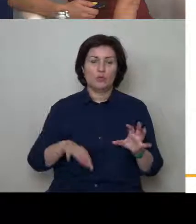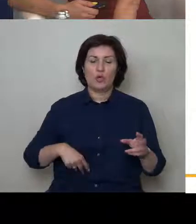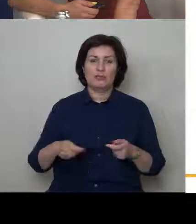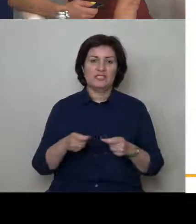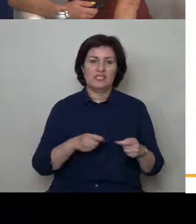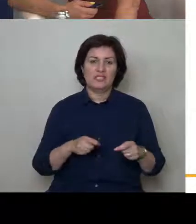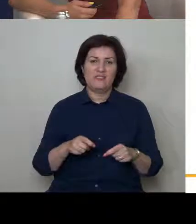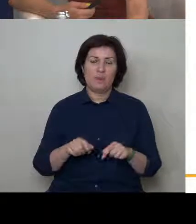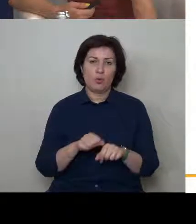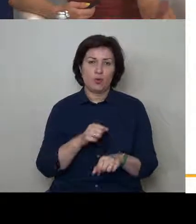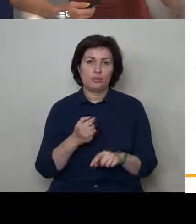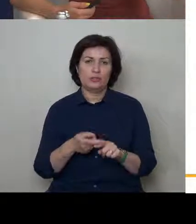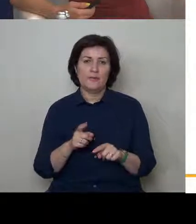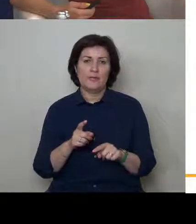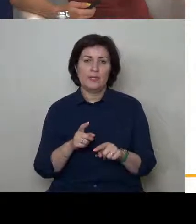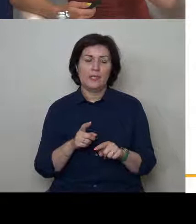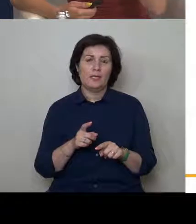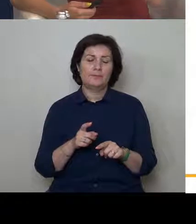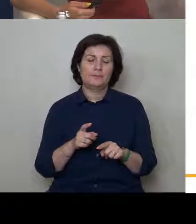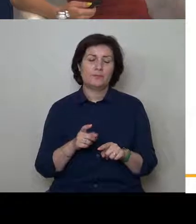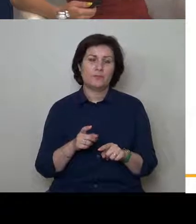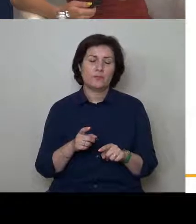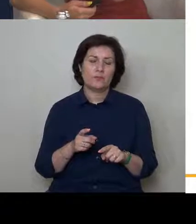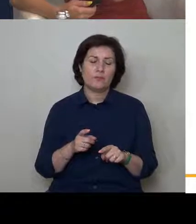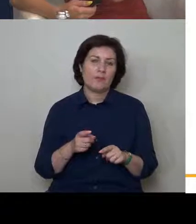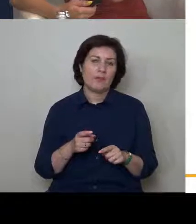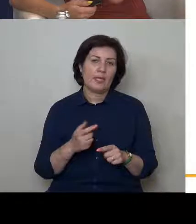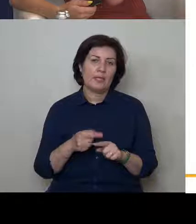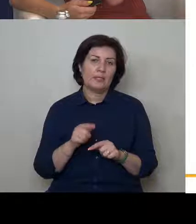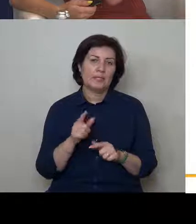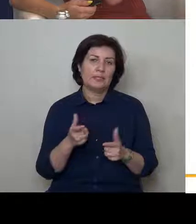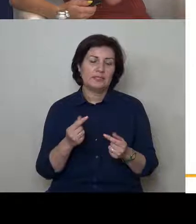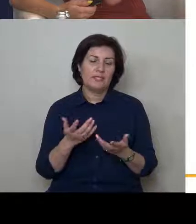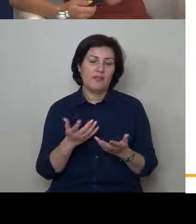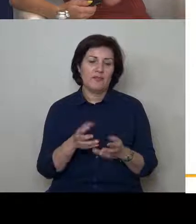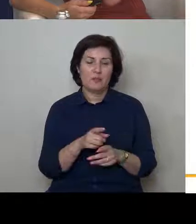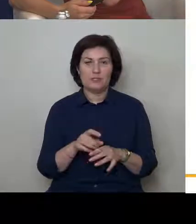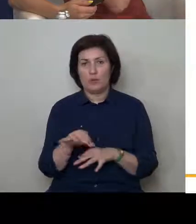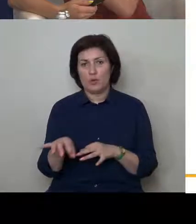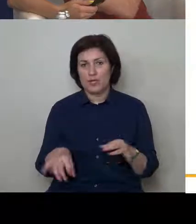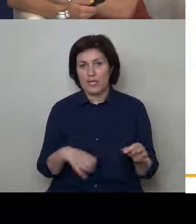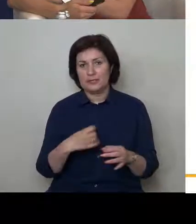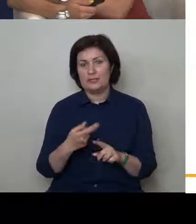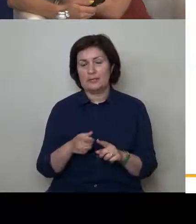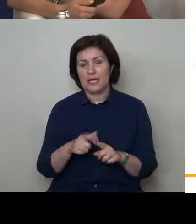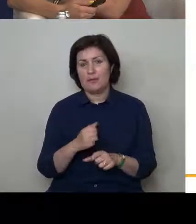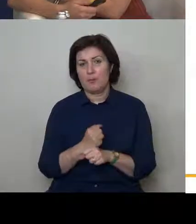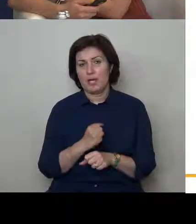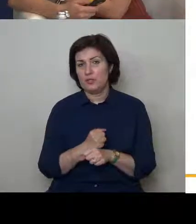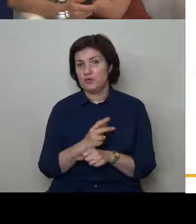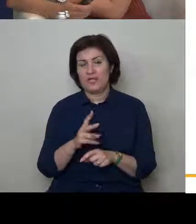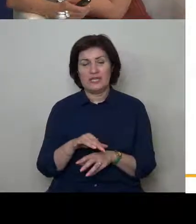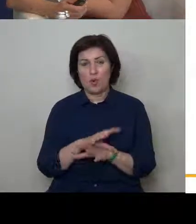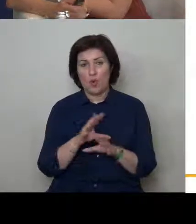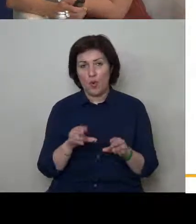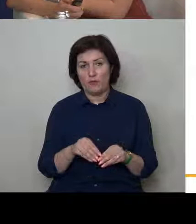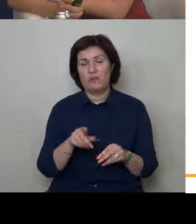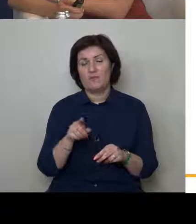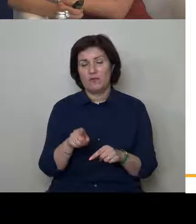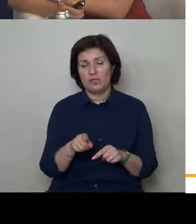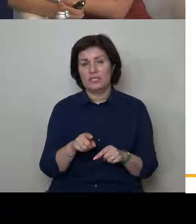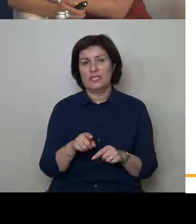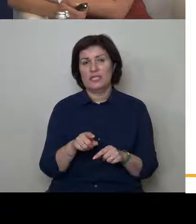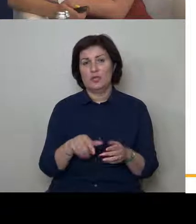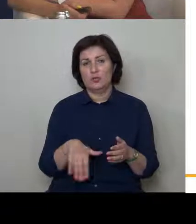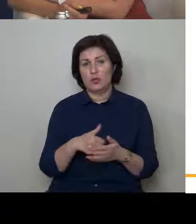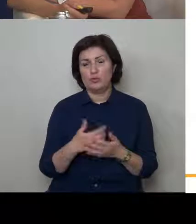159-1 and the Code of Administrative Offenses. So, within the project that we have worked with, we